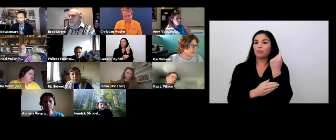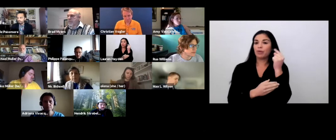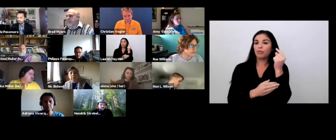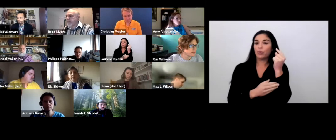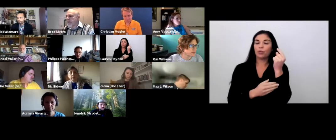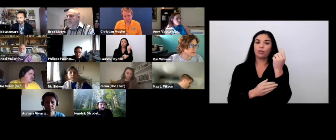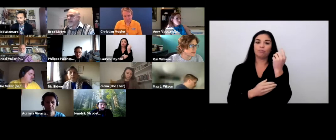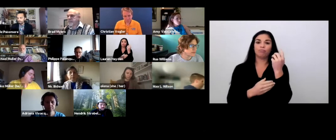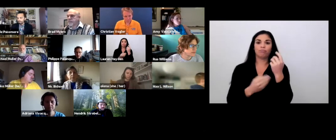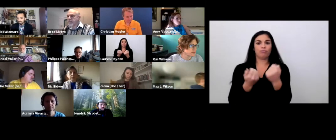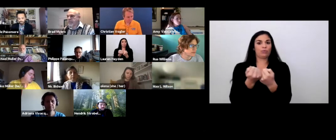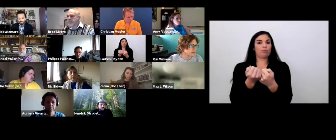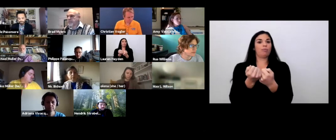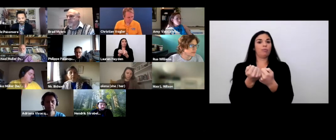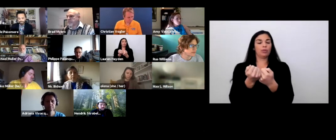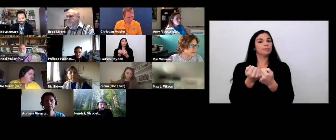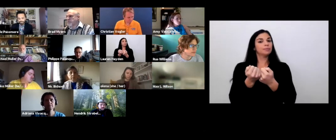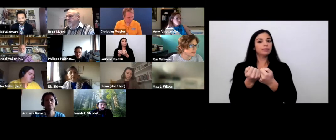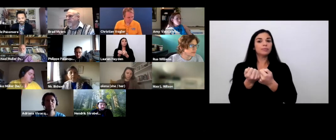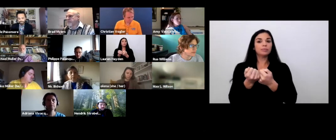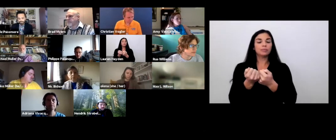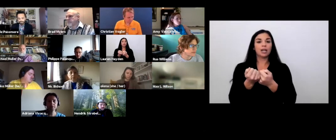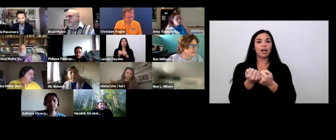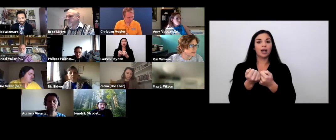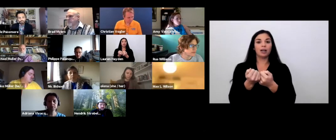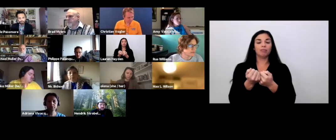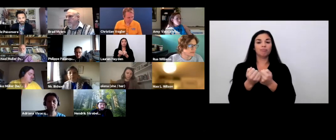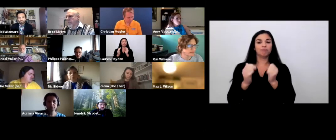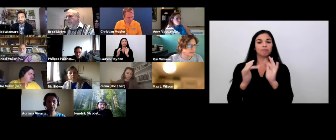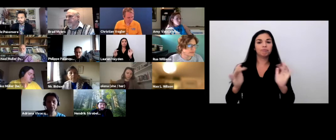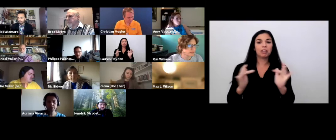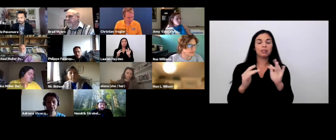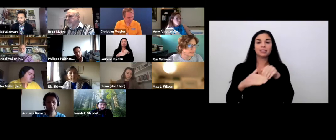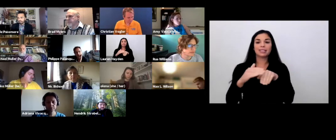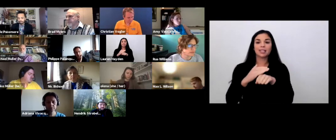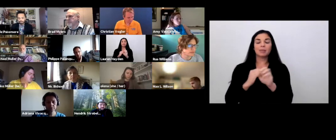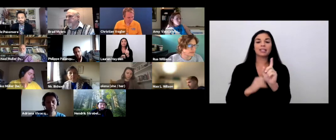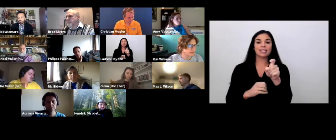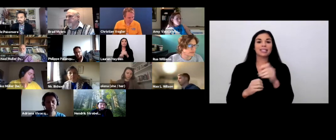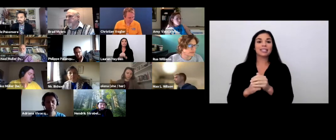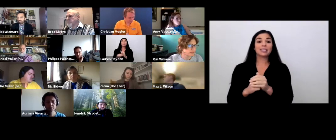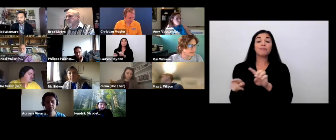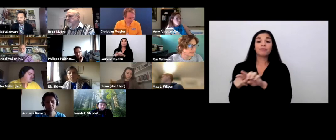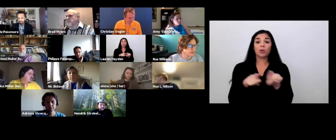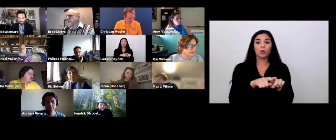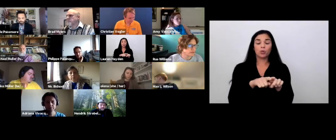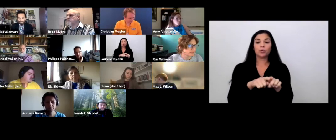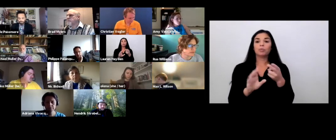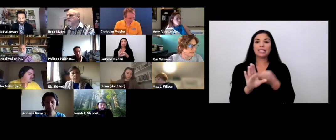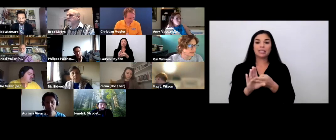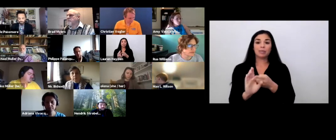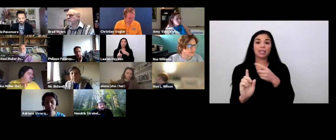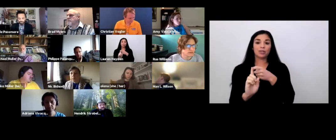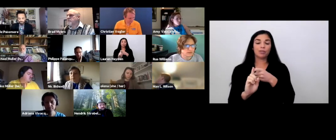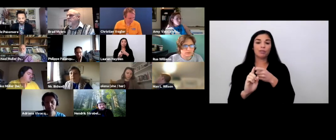for supporting various accessibility needs, also participation from different communities